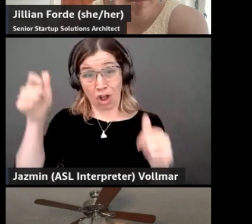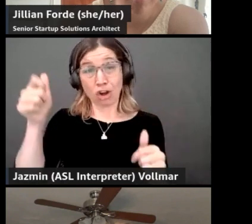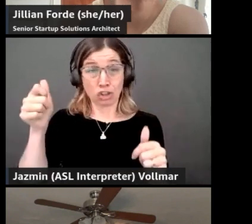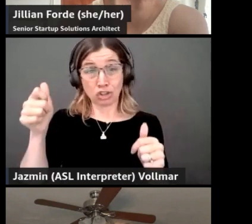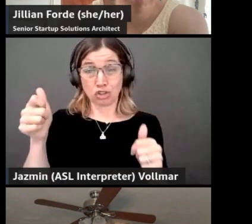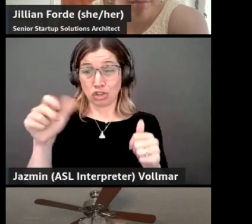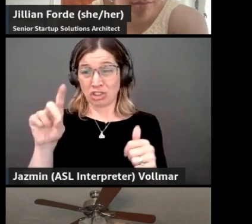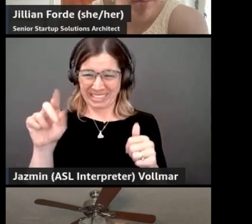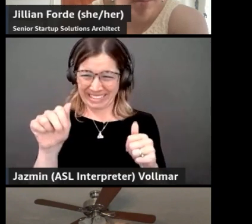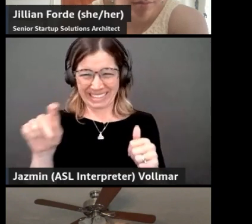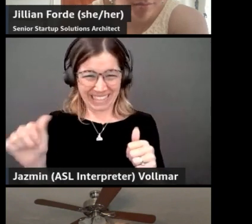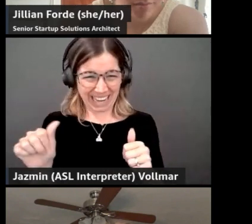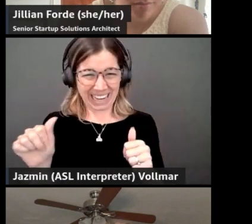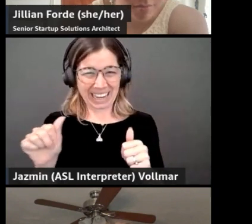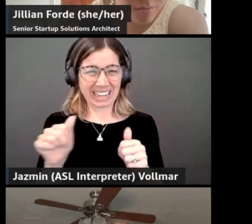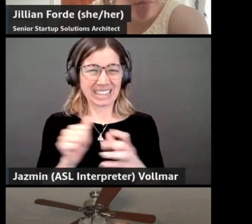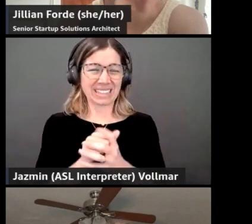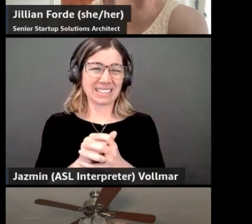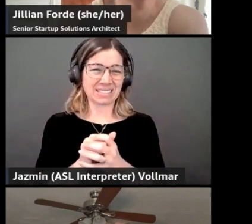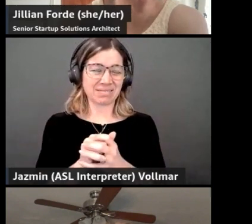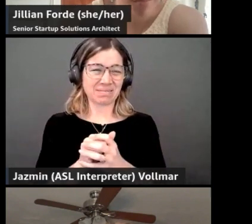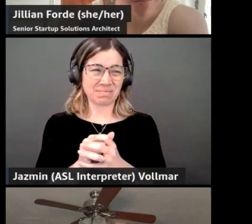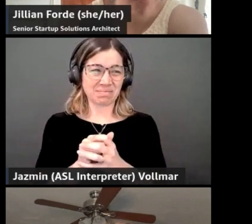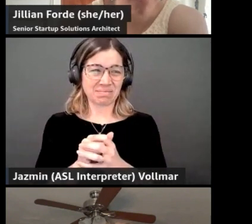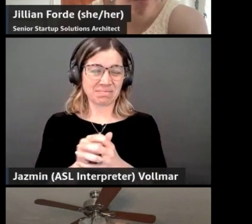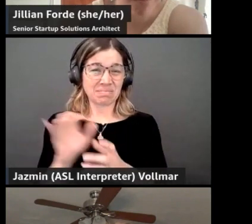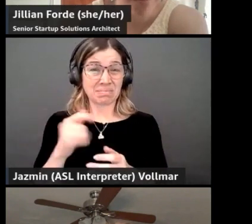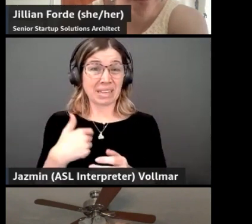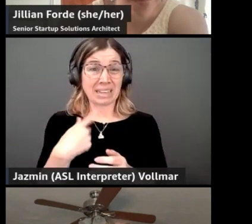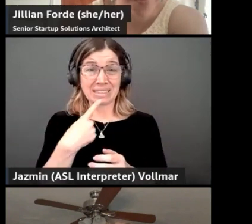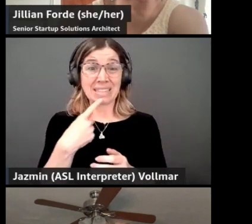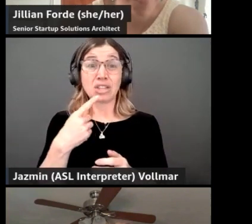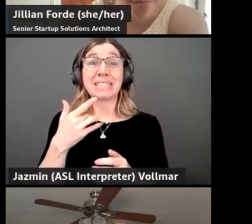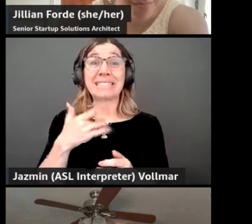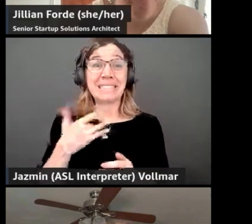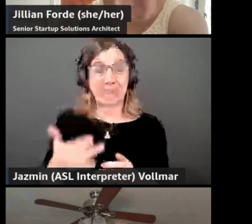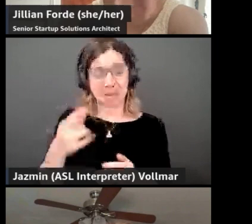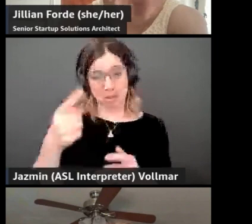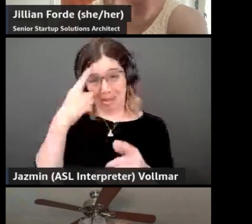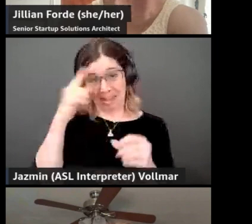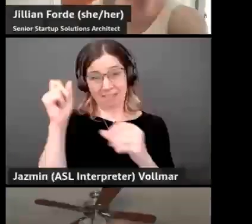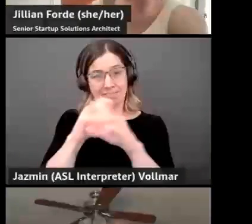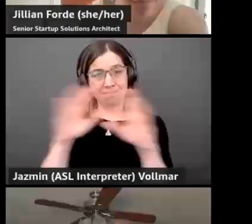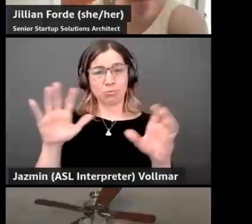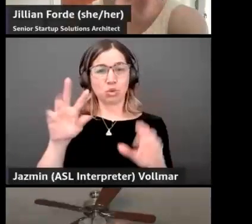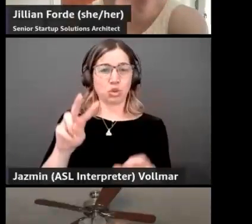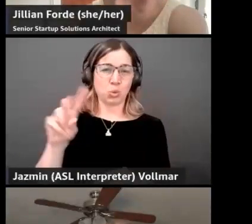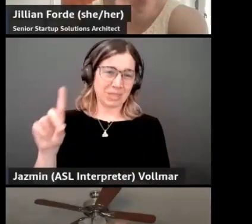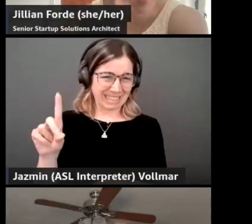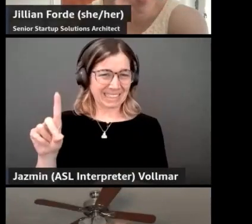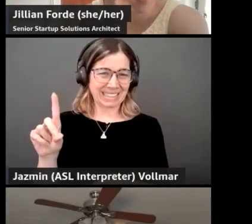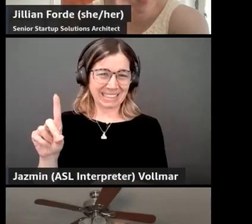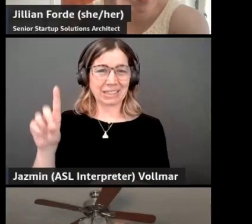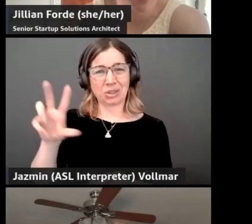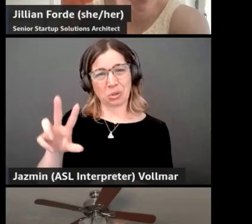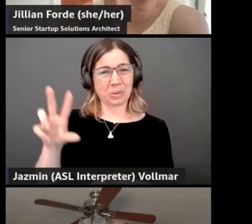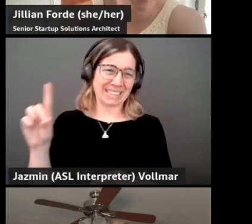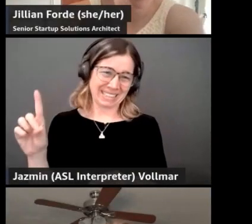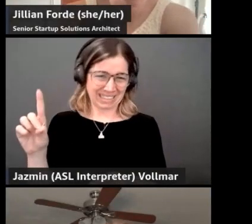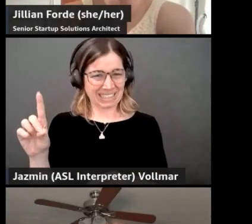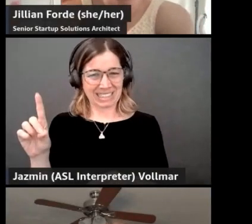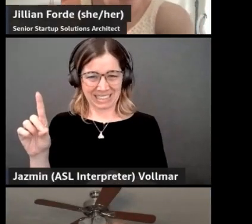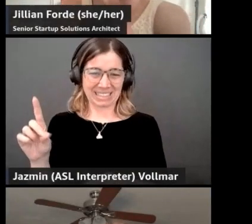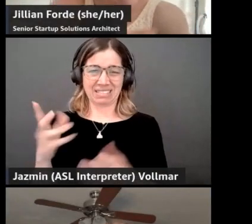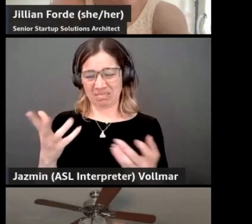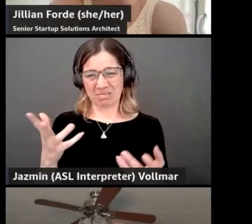data. Normally, like I said, normally we think in 2D and 3D. 3D is the objects all around us. So